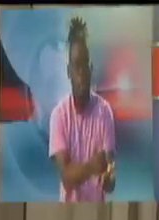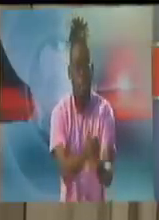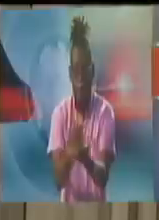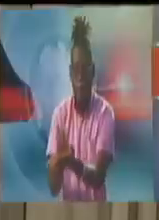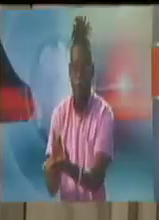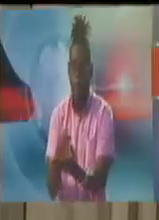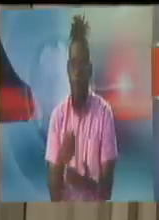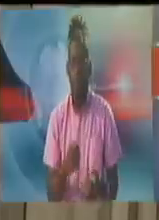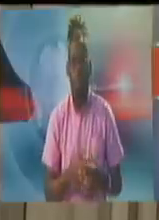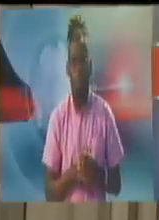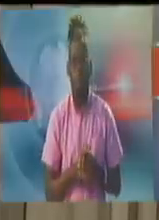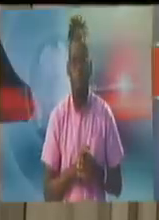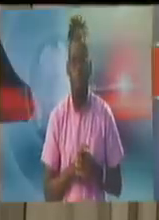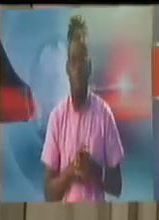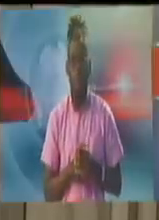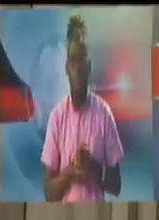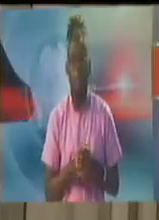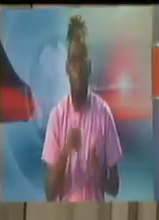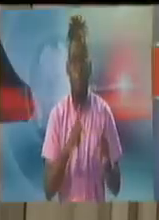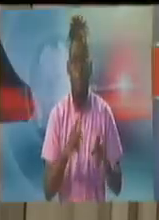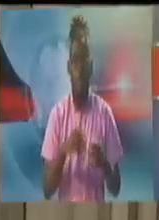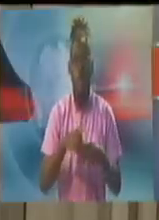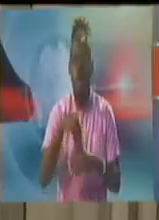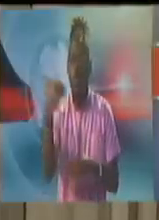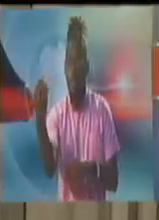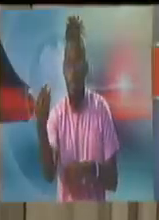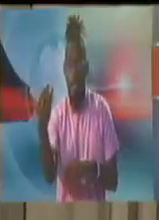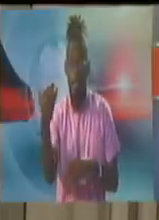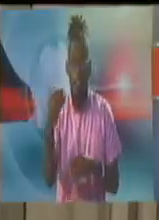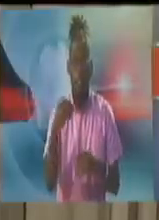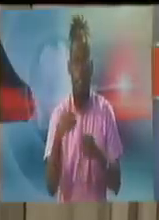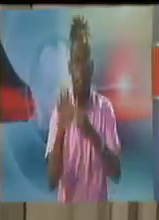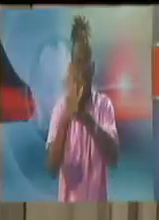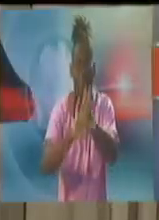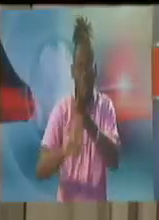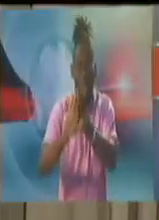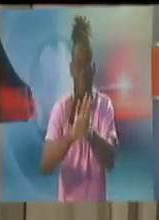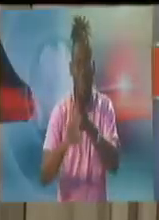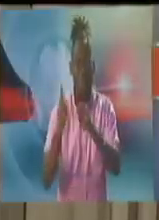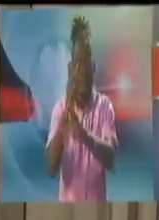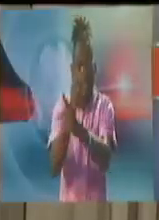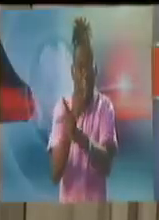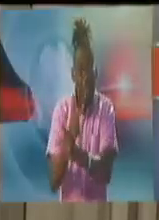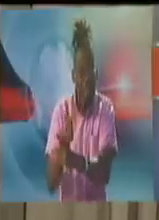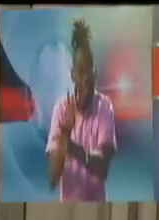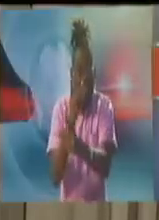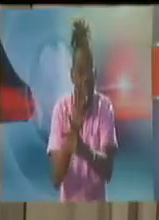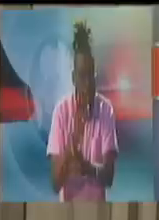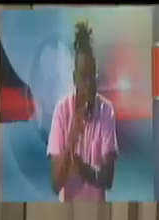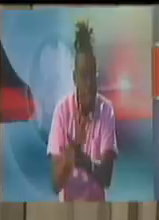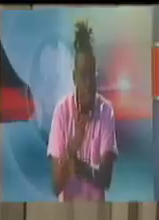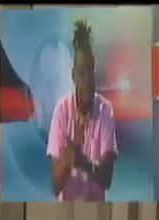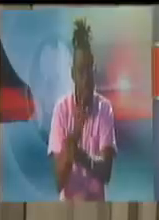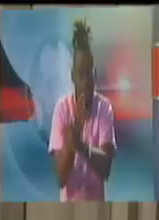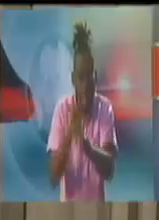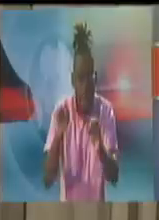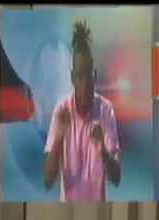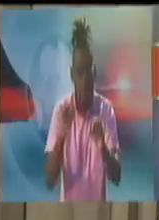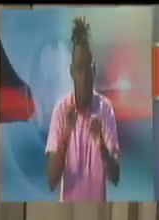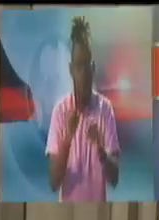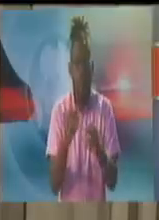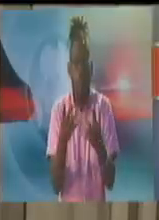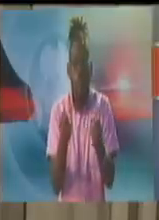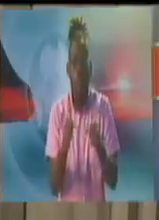who are outside. Understand that we, the government, are trying and we're doing all that we possibly can to prevent the spread of this